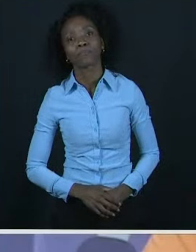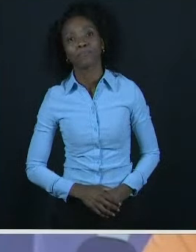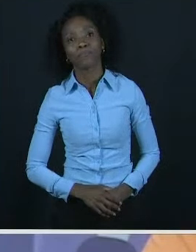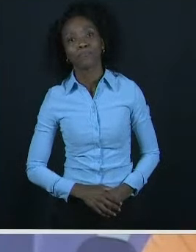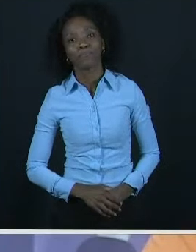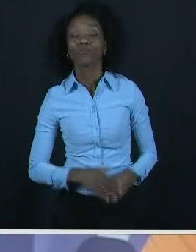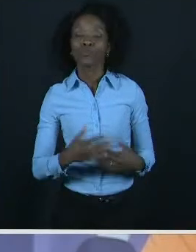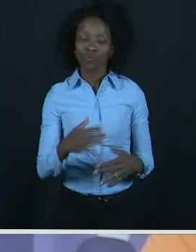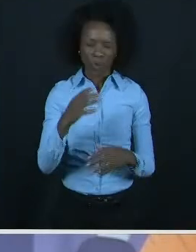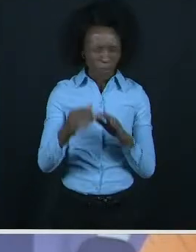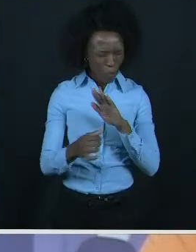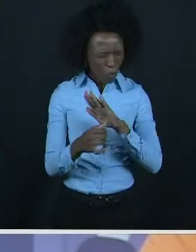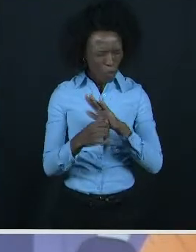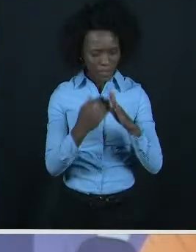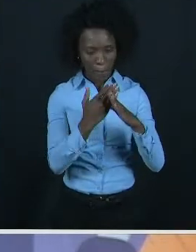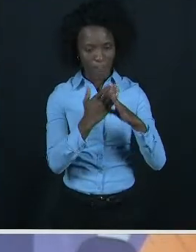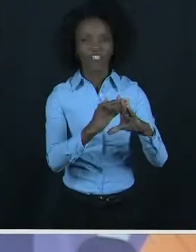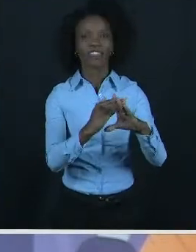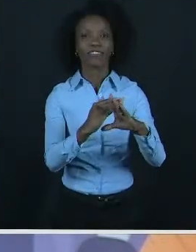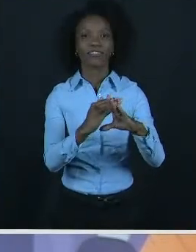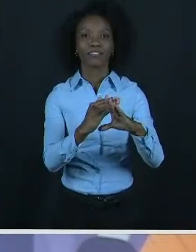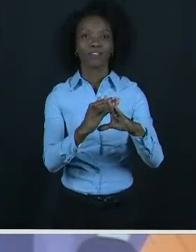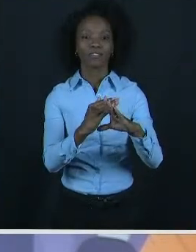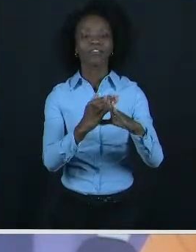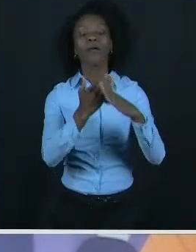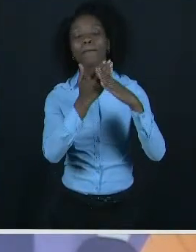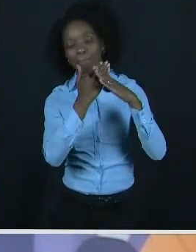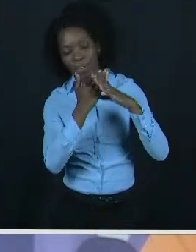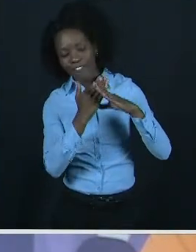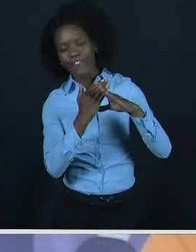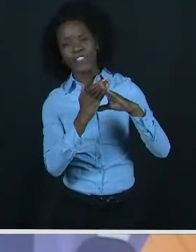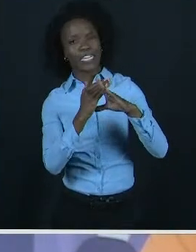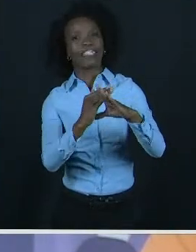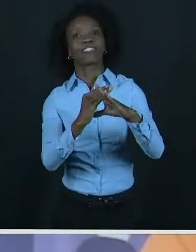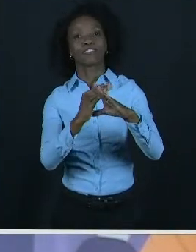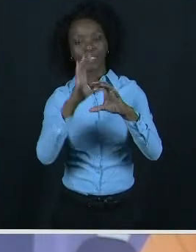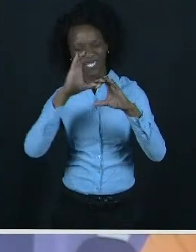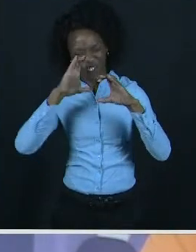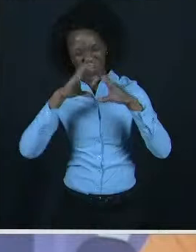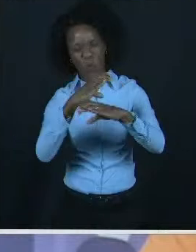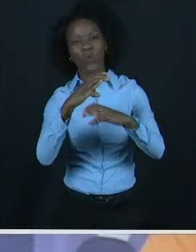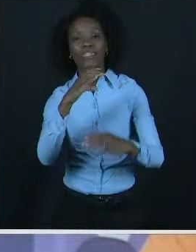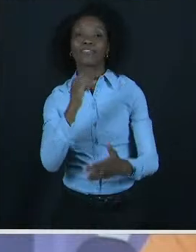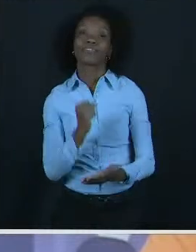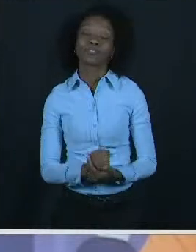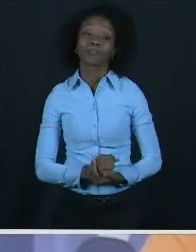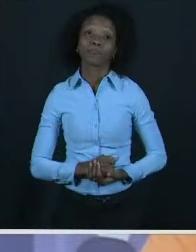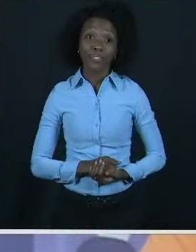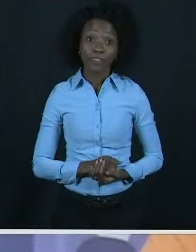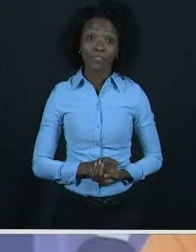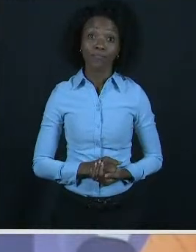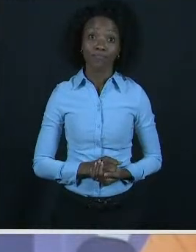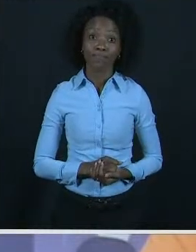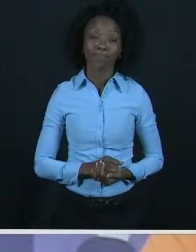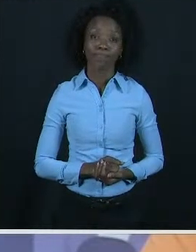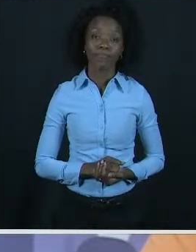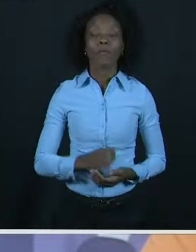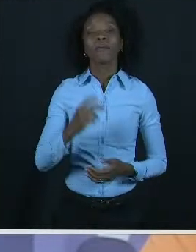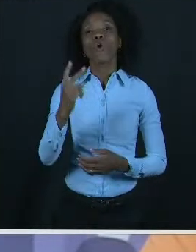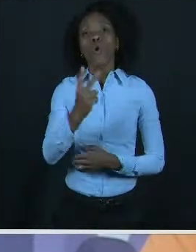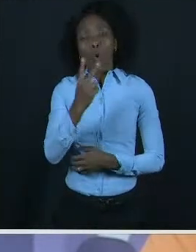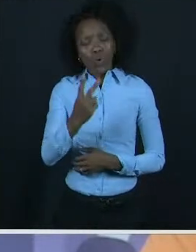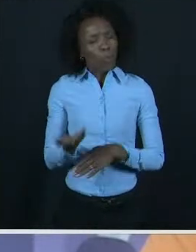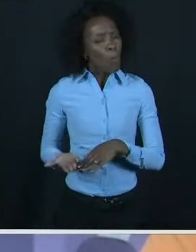of prevention that we need to place greater attention, but also to exert